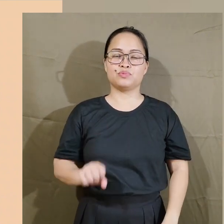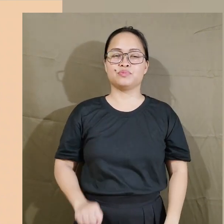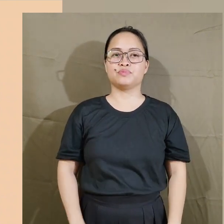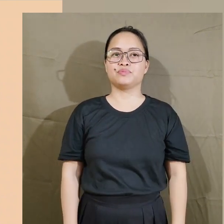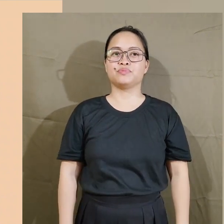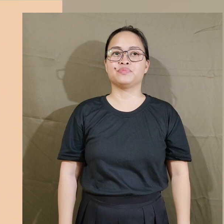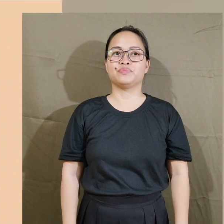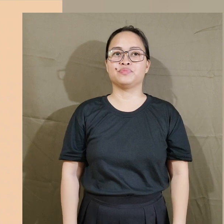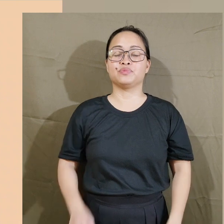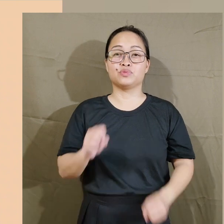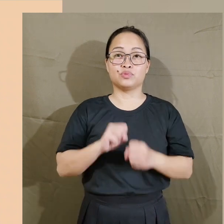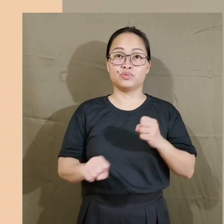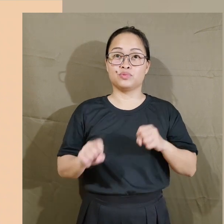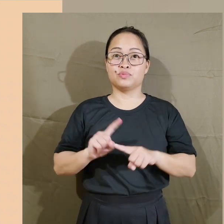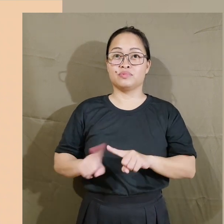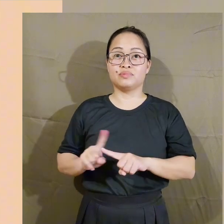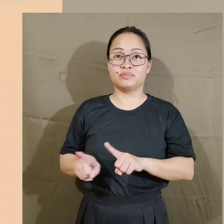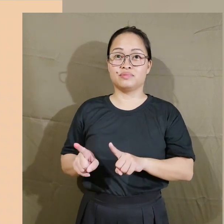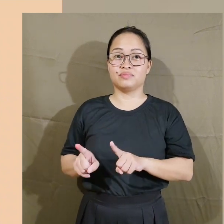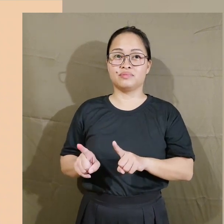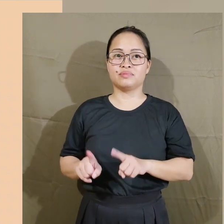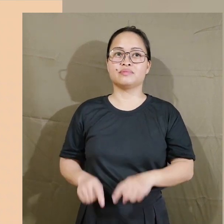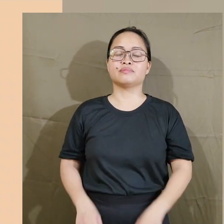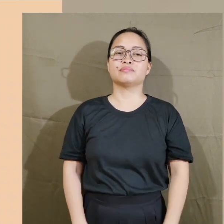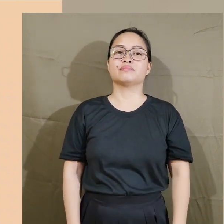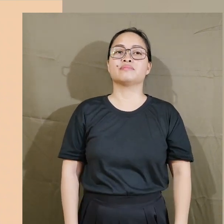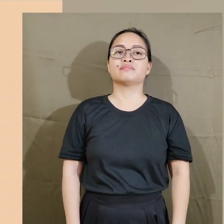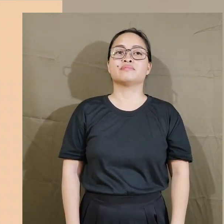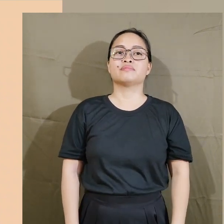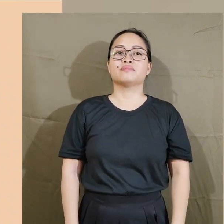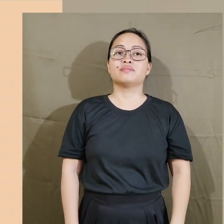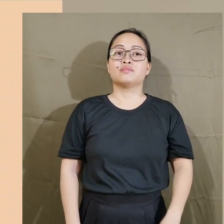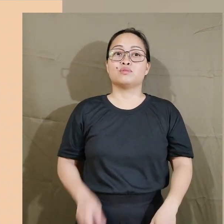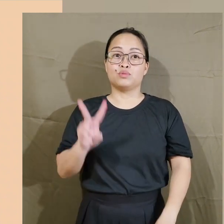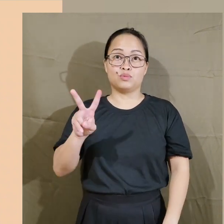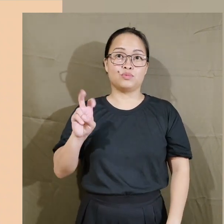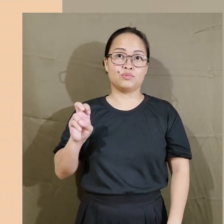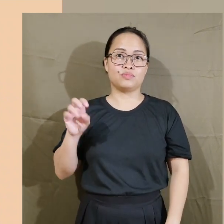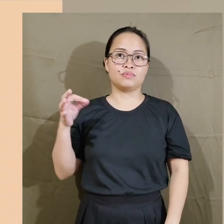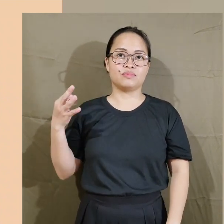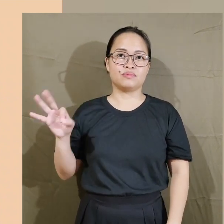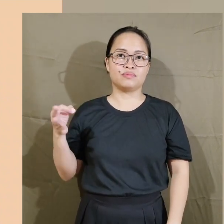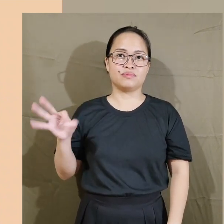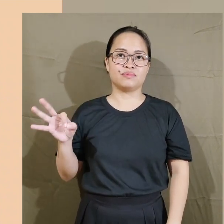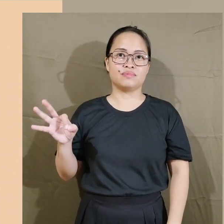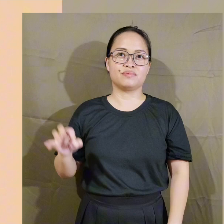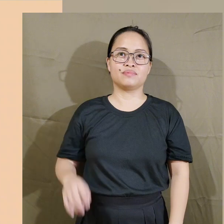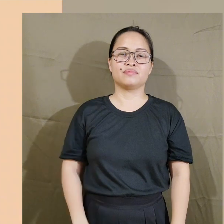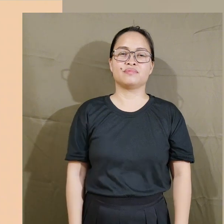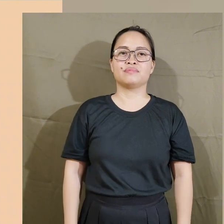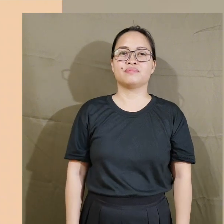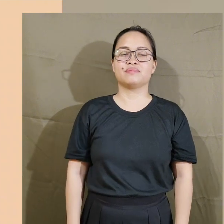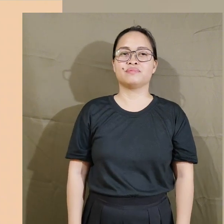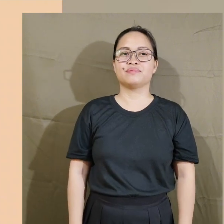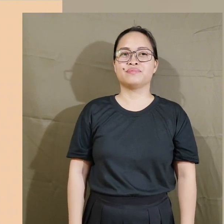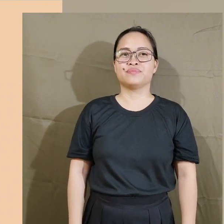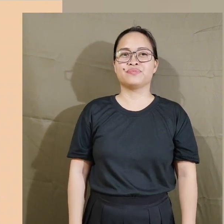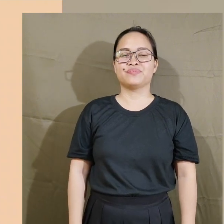2. So the difference between these two numbers is 219.